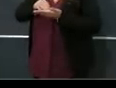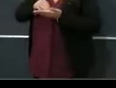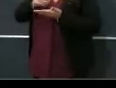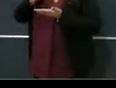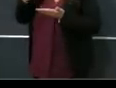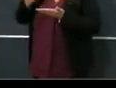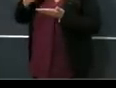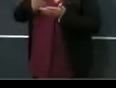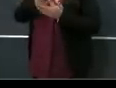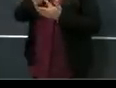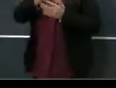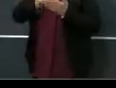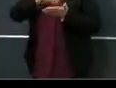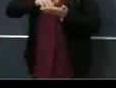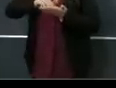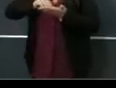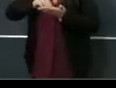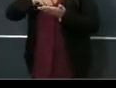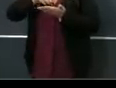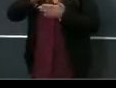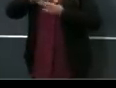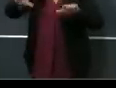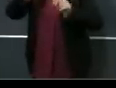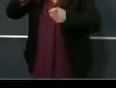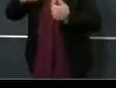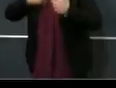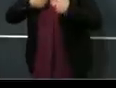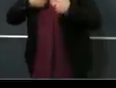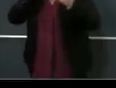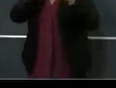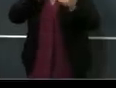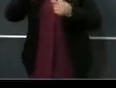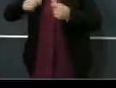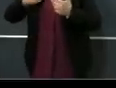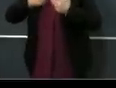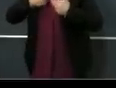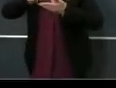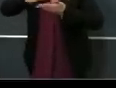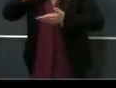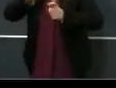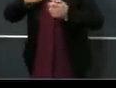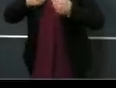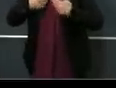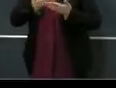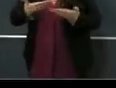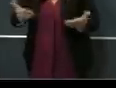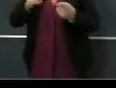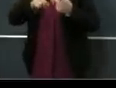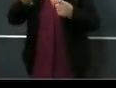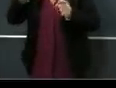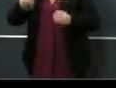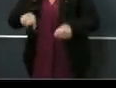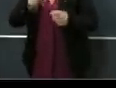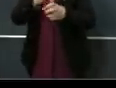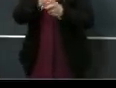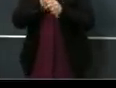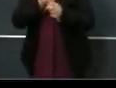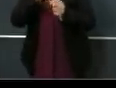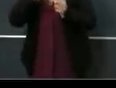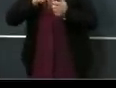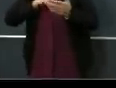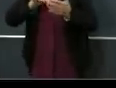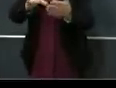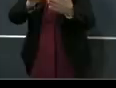our kids to teachers, and our kids have to have them. And our digital divide has gone on longer than this